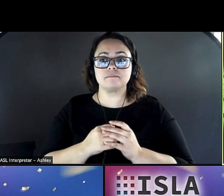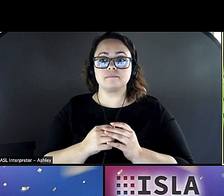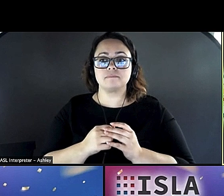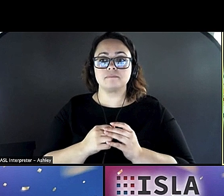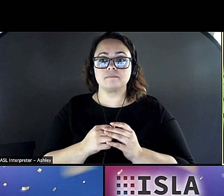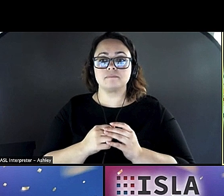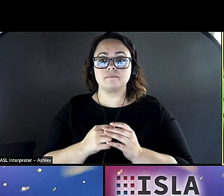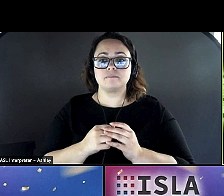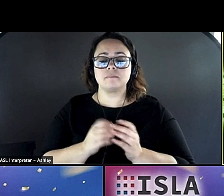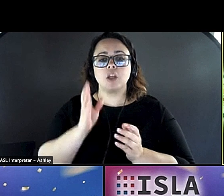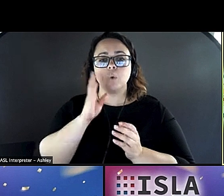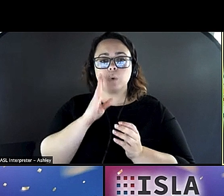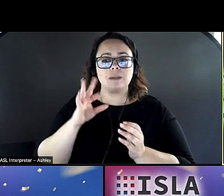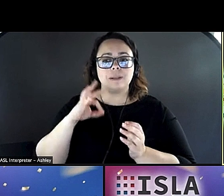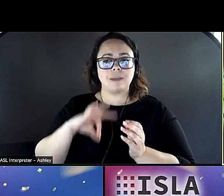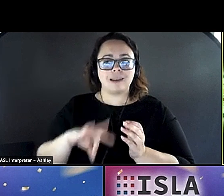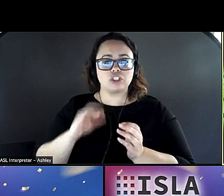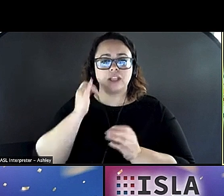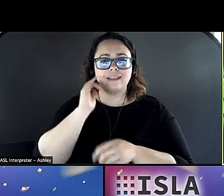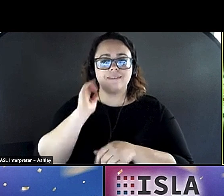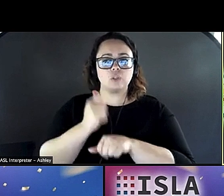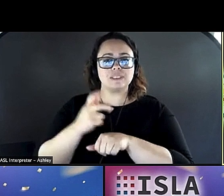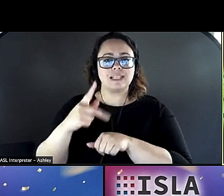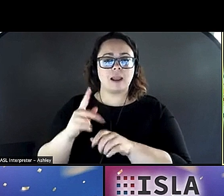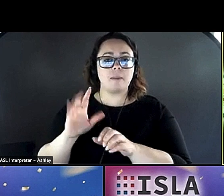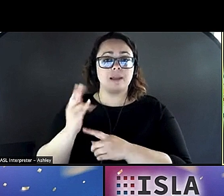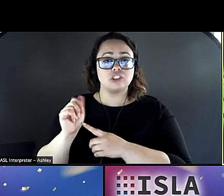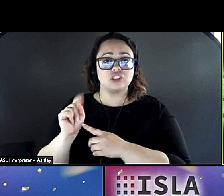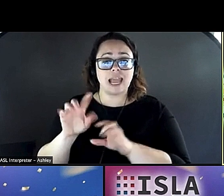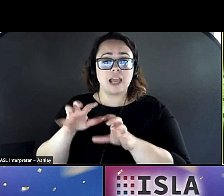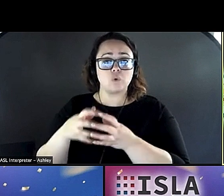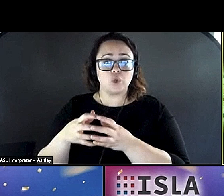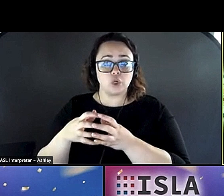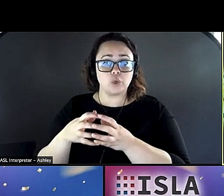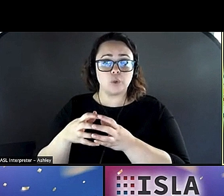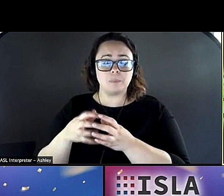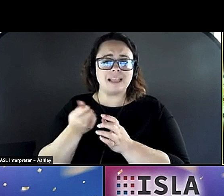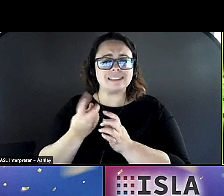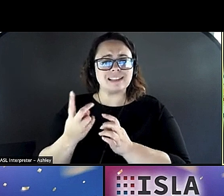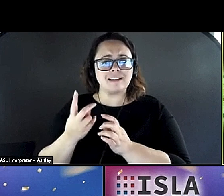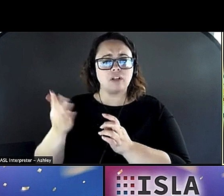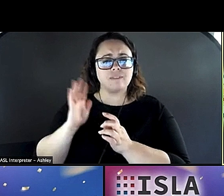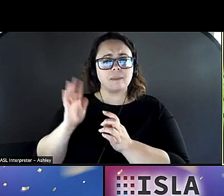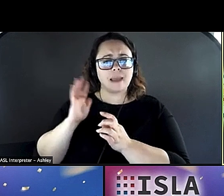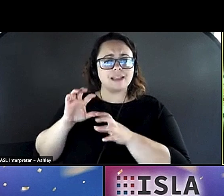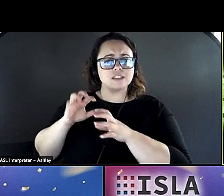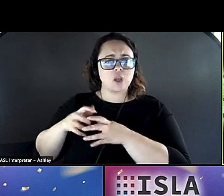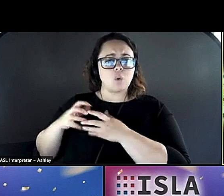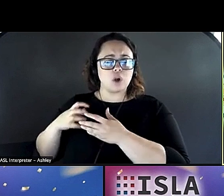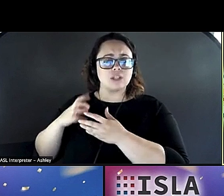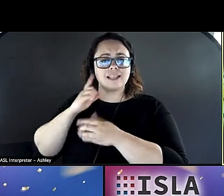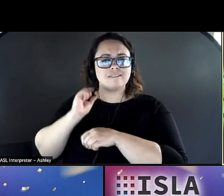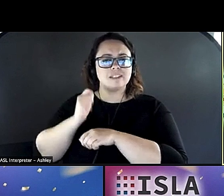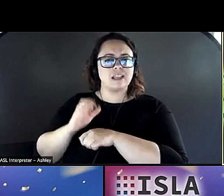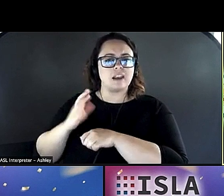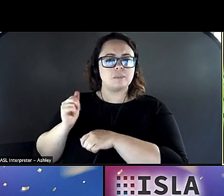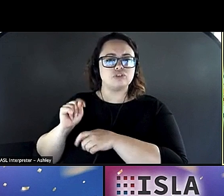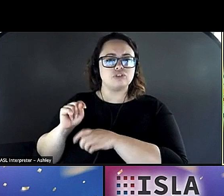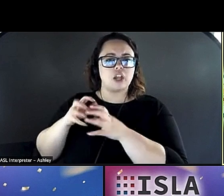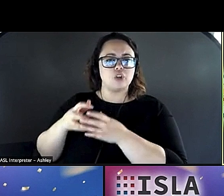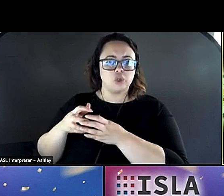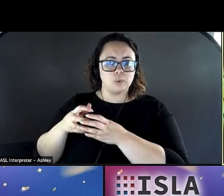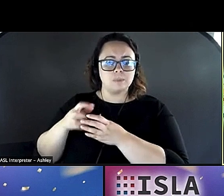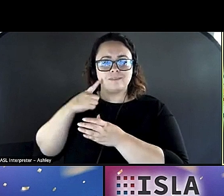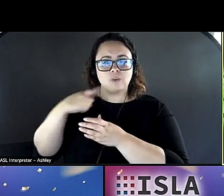would be beneficial if you set up a chat within and several of the past cohorts have done this. They've set up chats within their cohort.